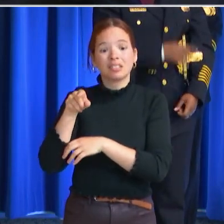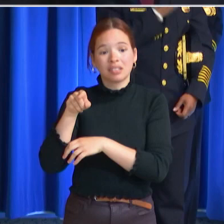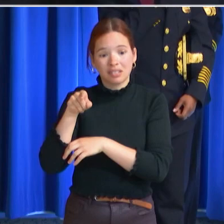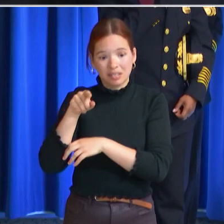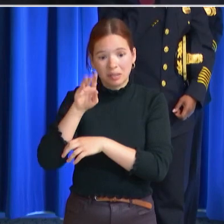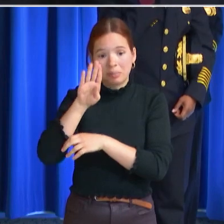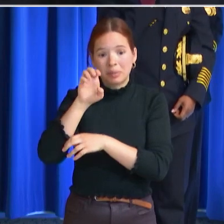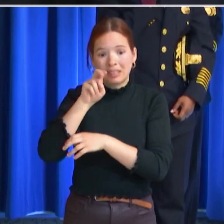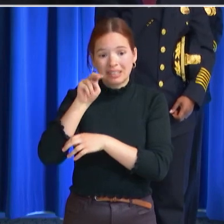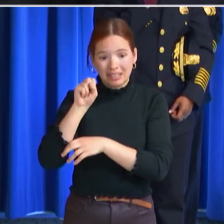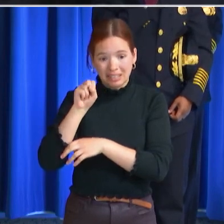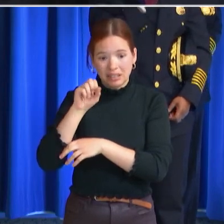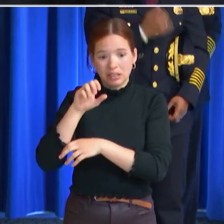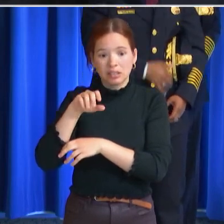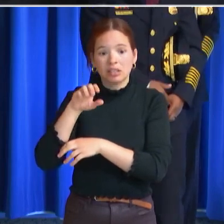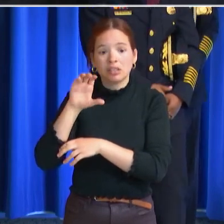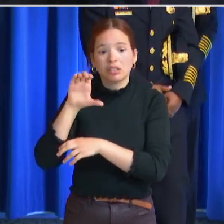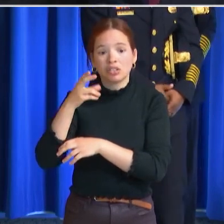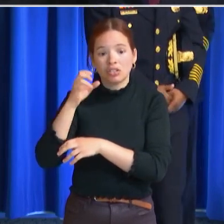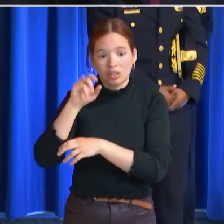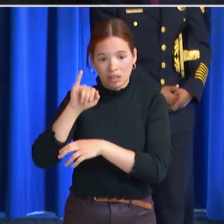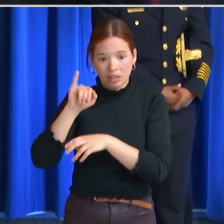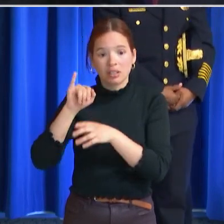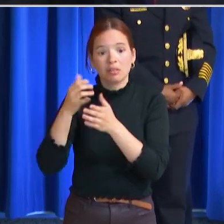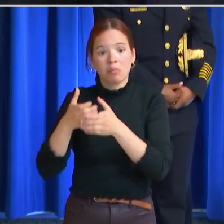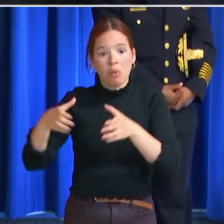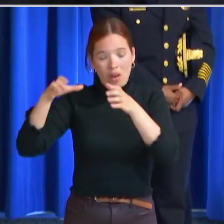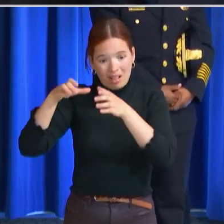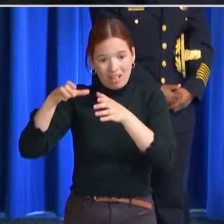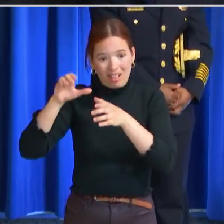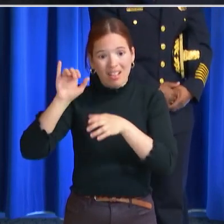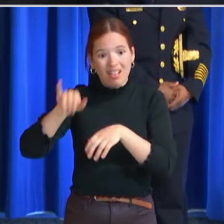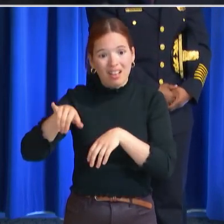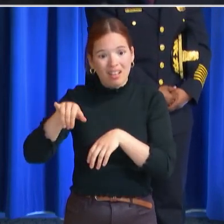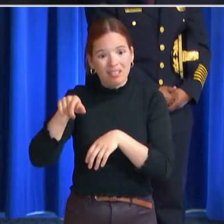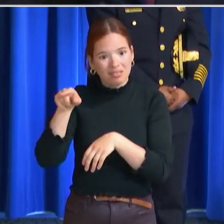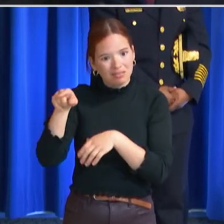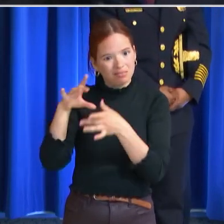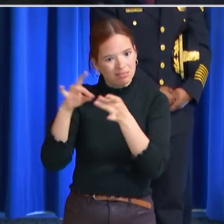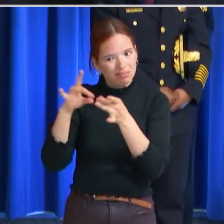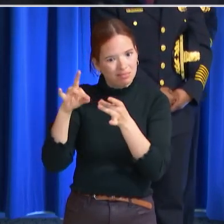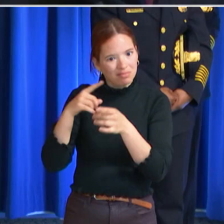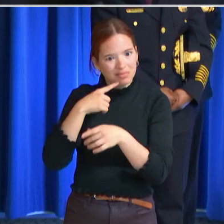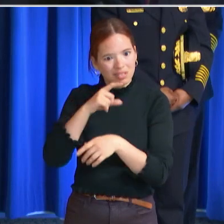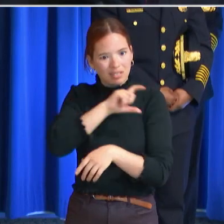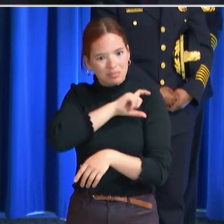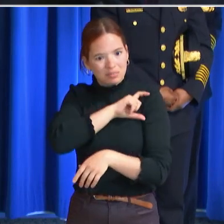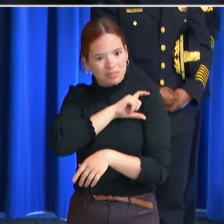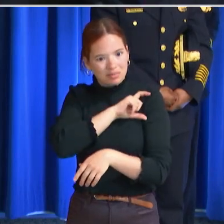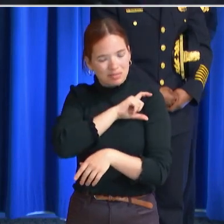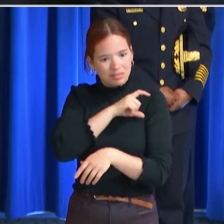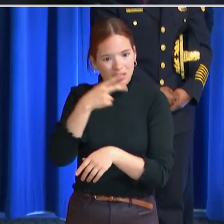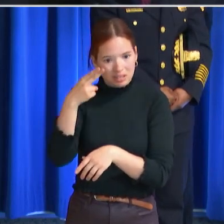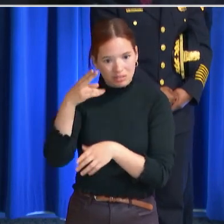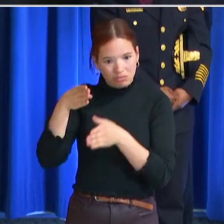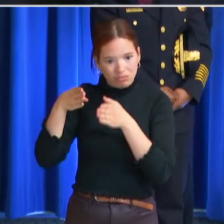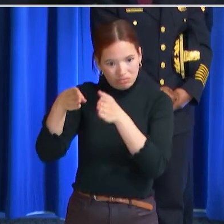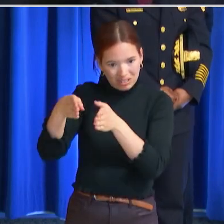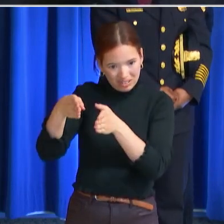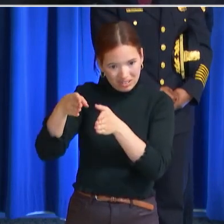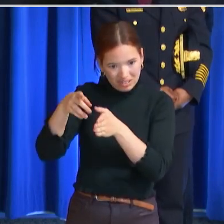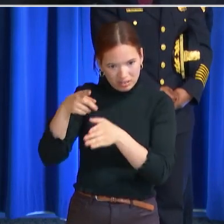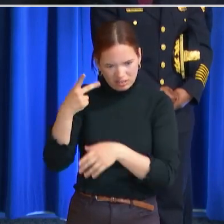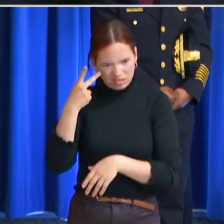with her. She talked about, the officers that were out there on the U Street corridor. So the officers are out there engaging. We're just continuing to build on